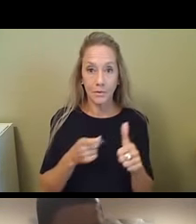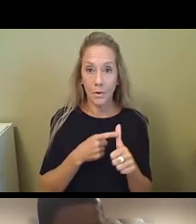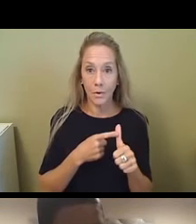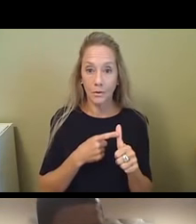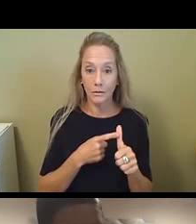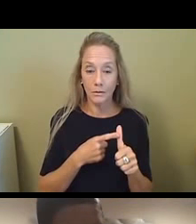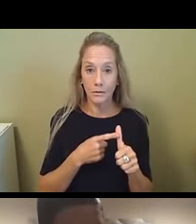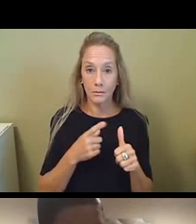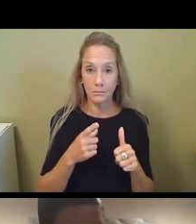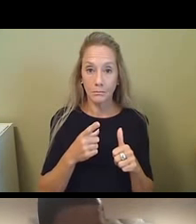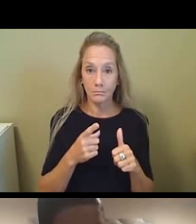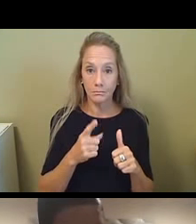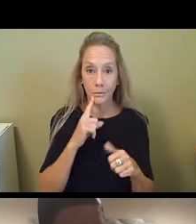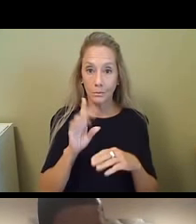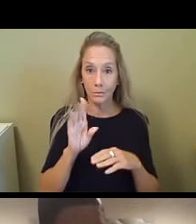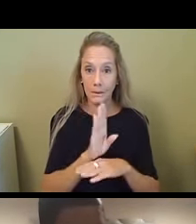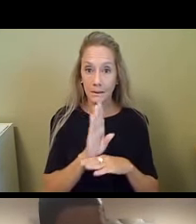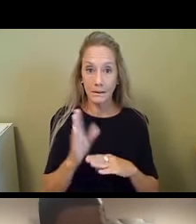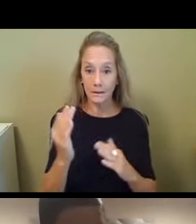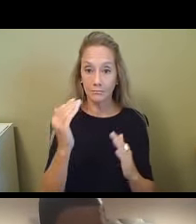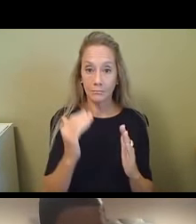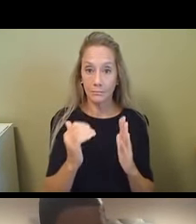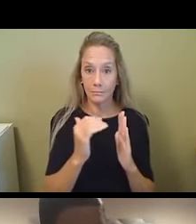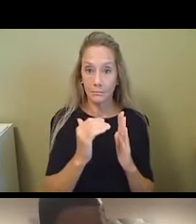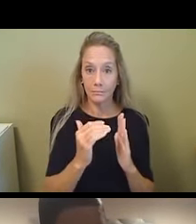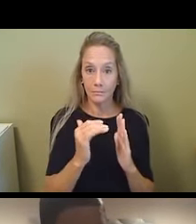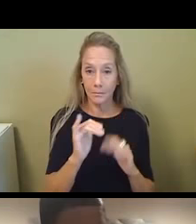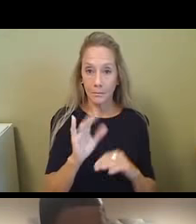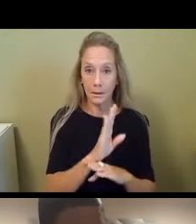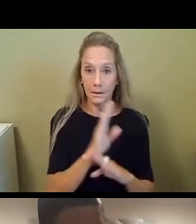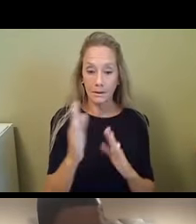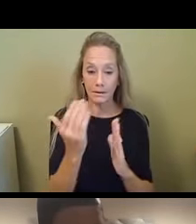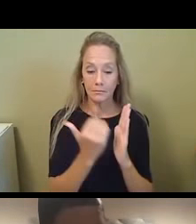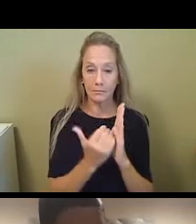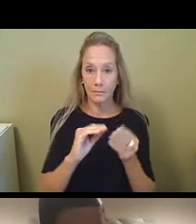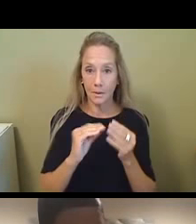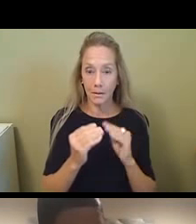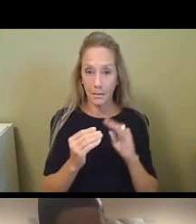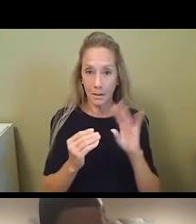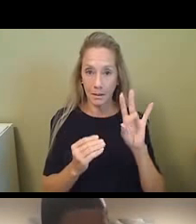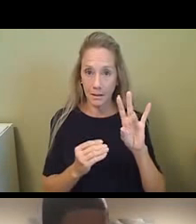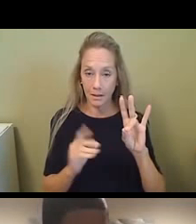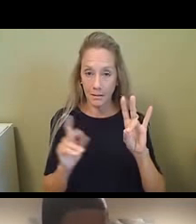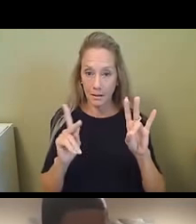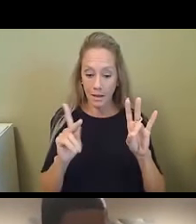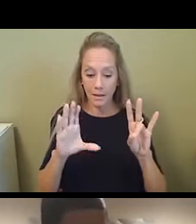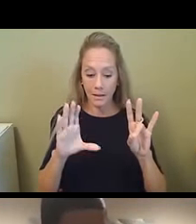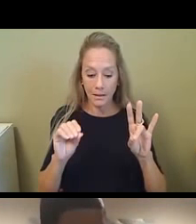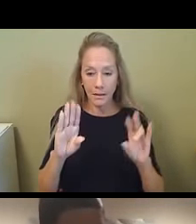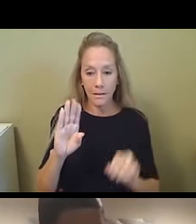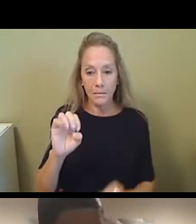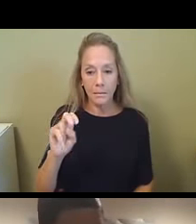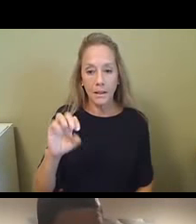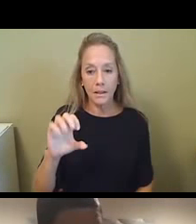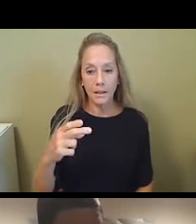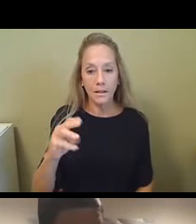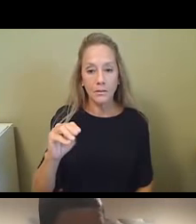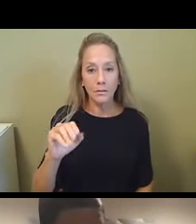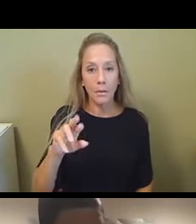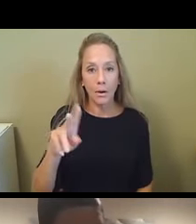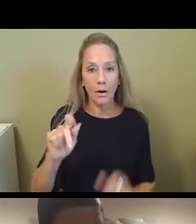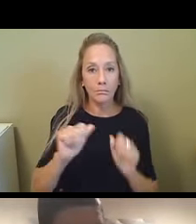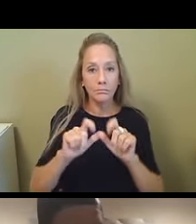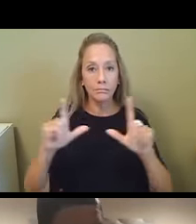business, I guess the next item on the agenda is item 7, which is Knox County Health Department benchmark presentation from Dr. Buchanan. So